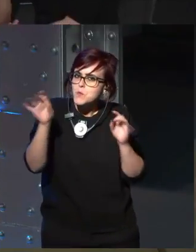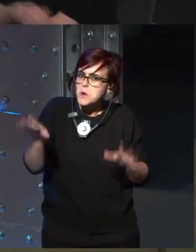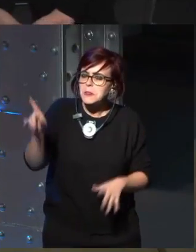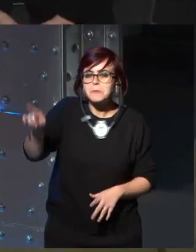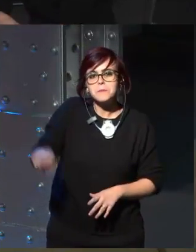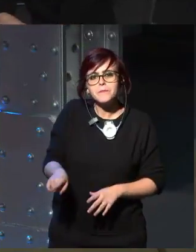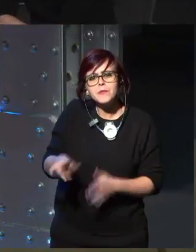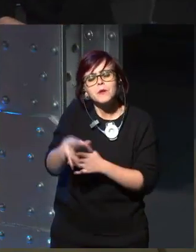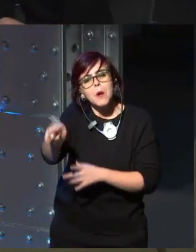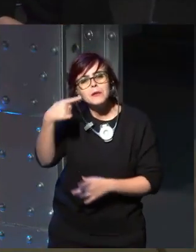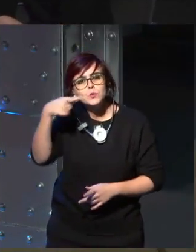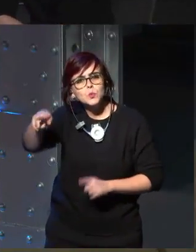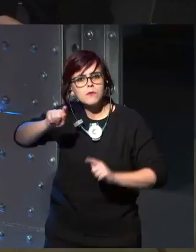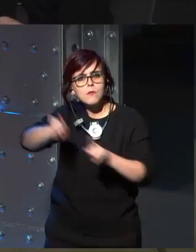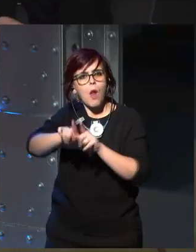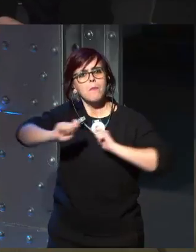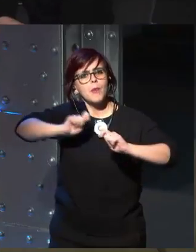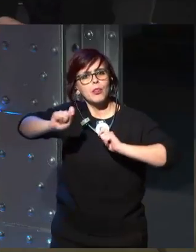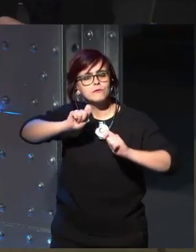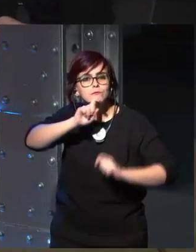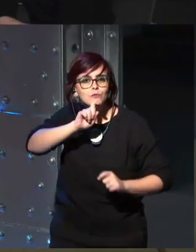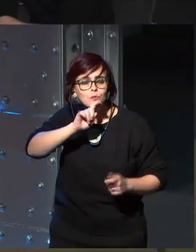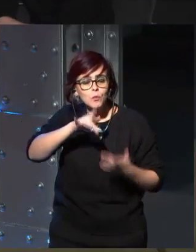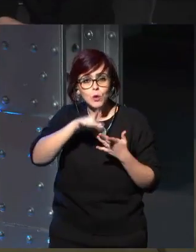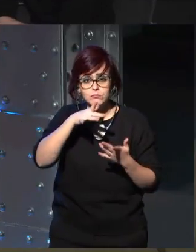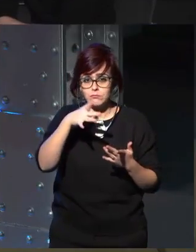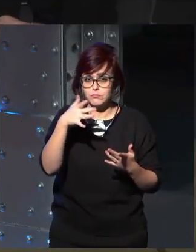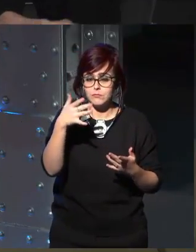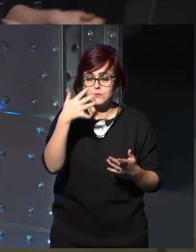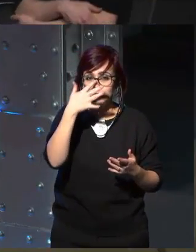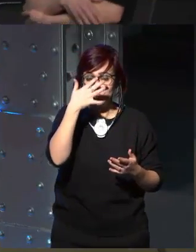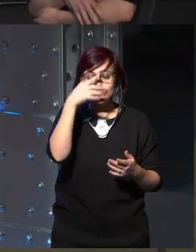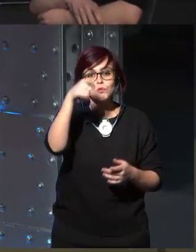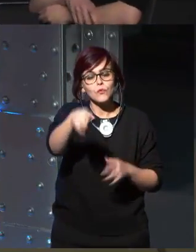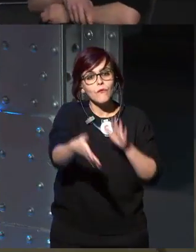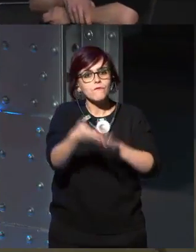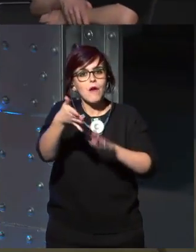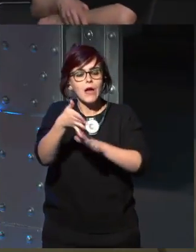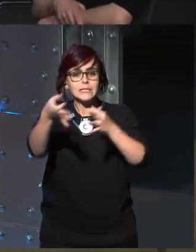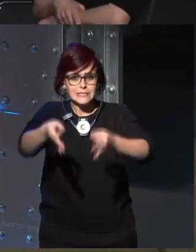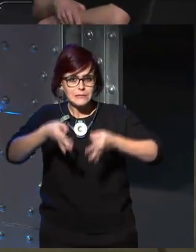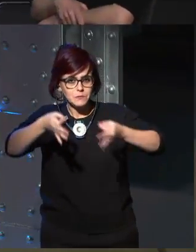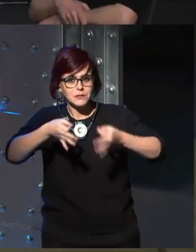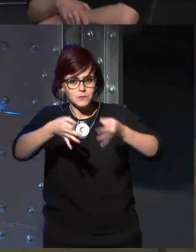this, how do you sit down as a journalist and cope with a book like this?